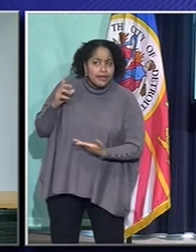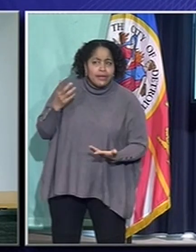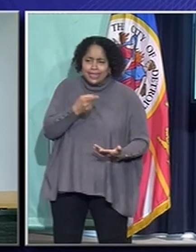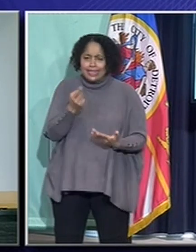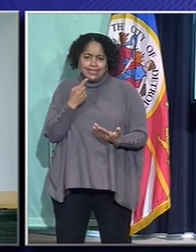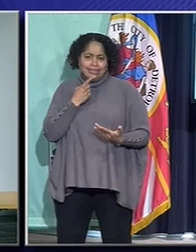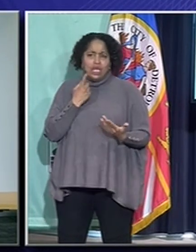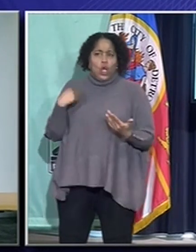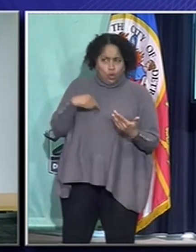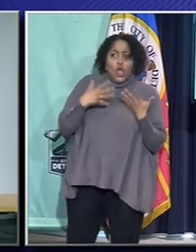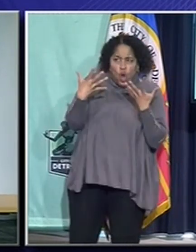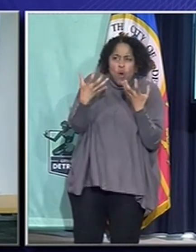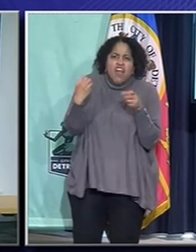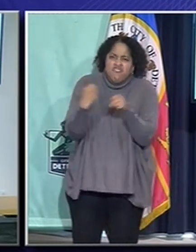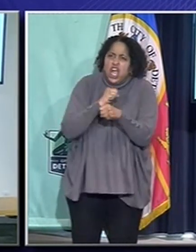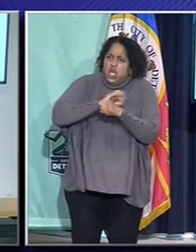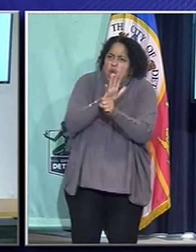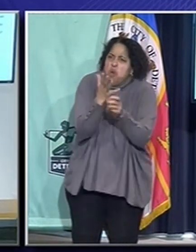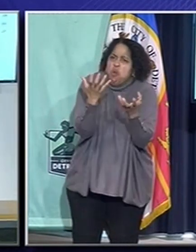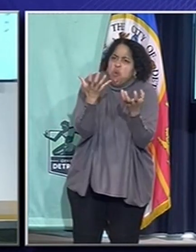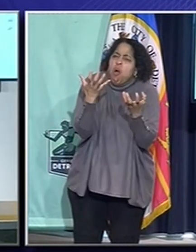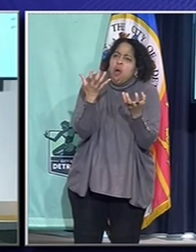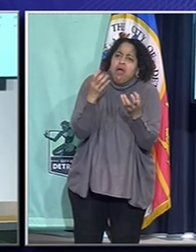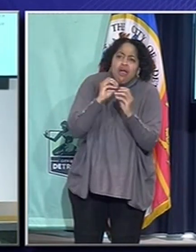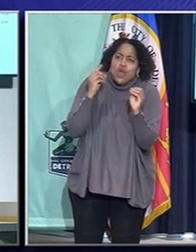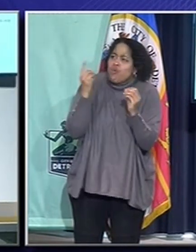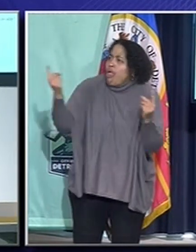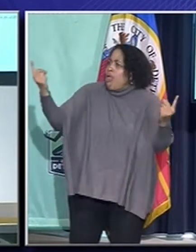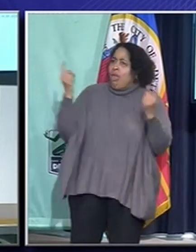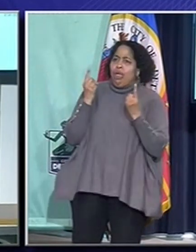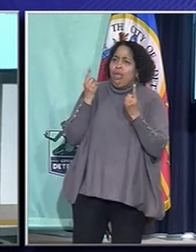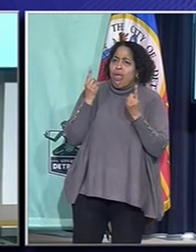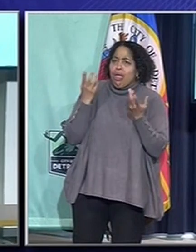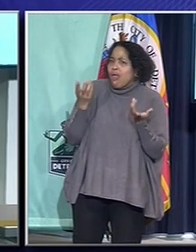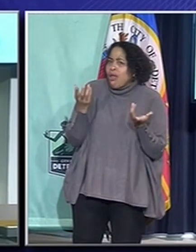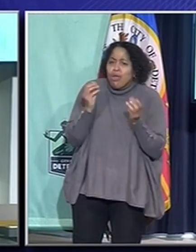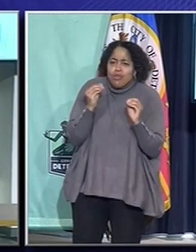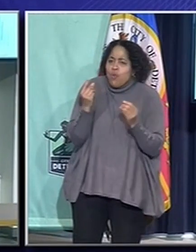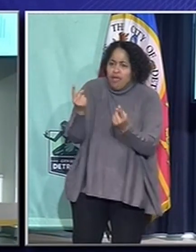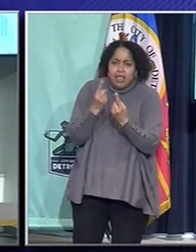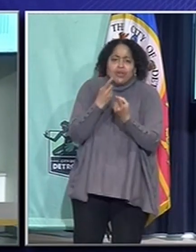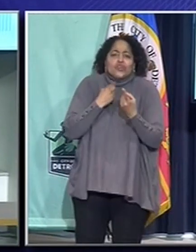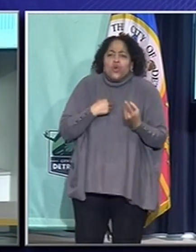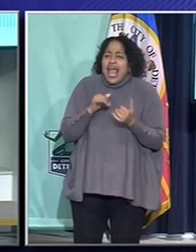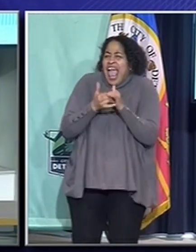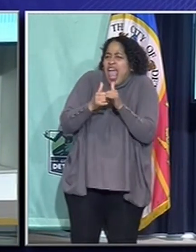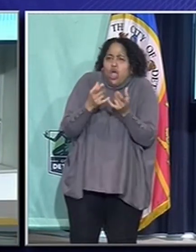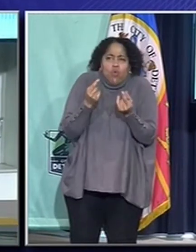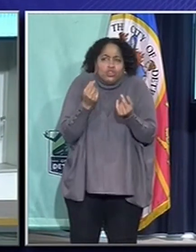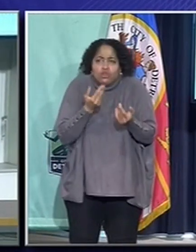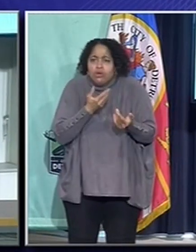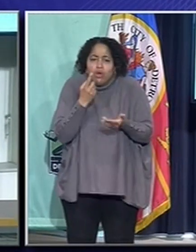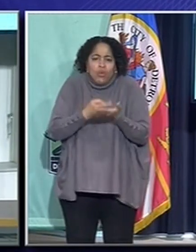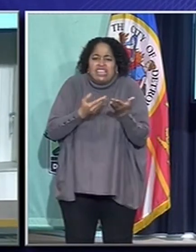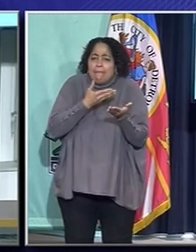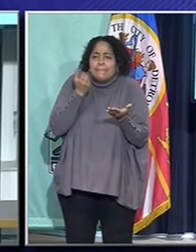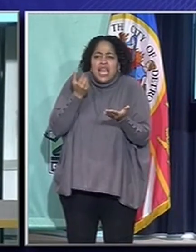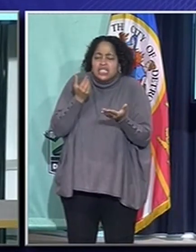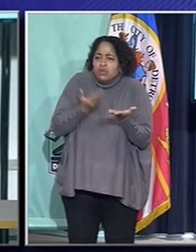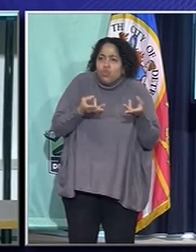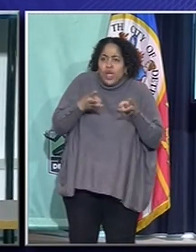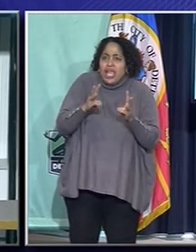They said, we want to fight this. Nobody has come forward and told us how or brought us resources. They told us to